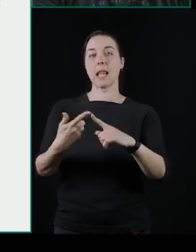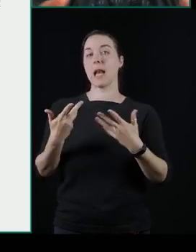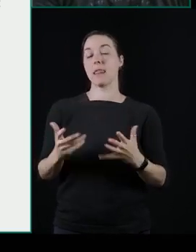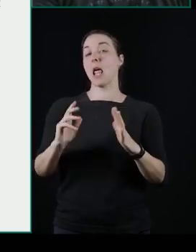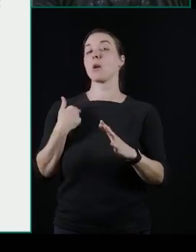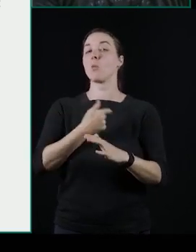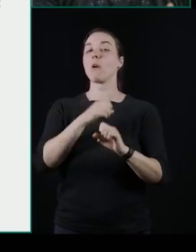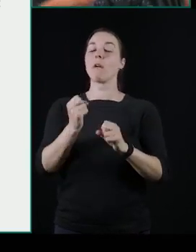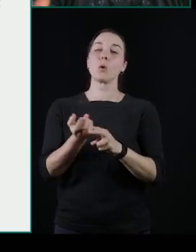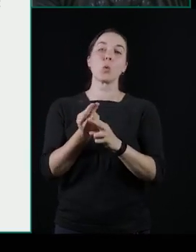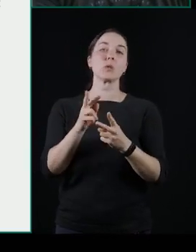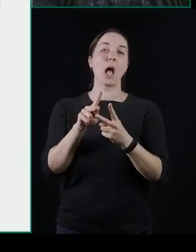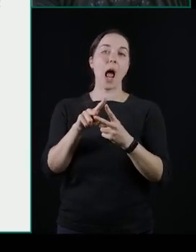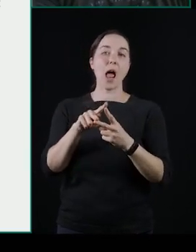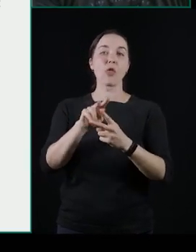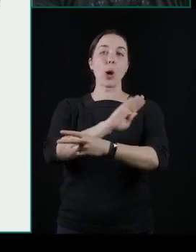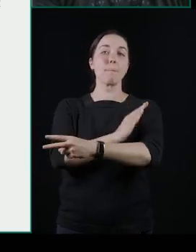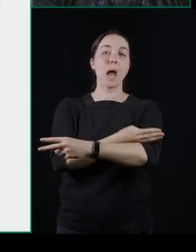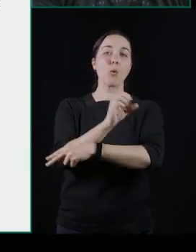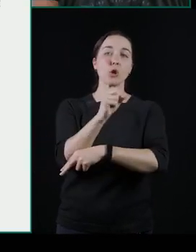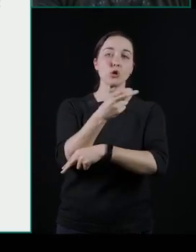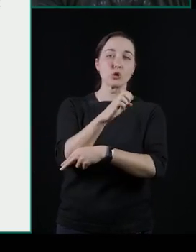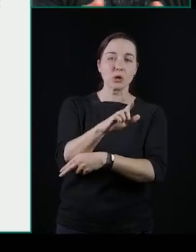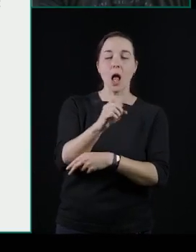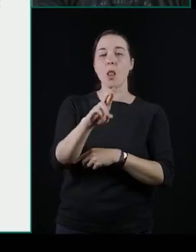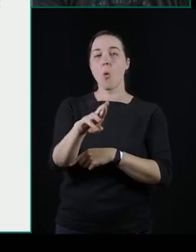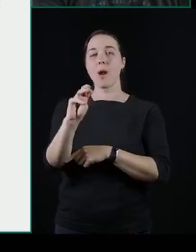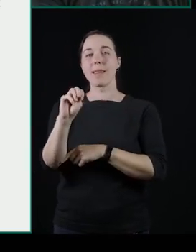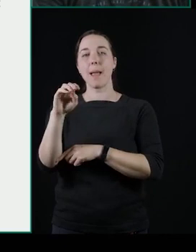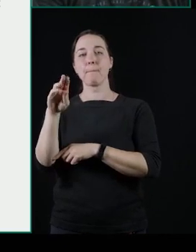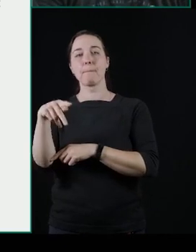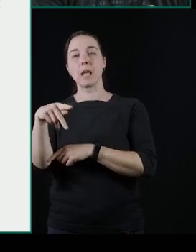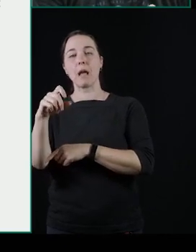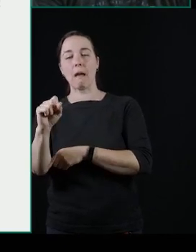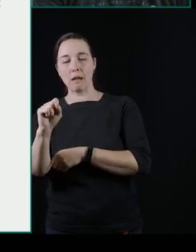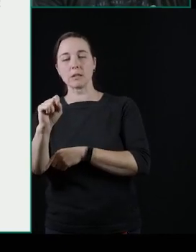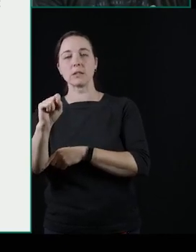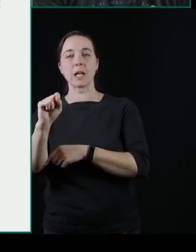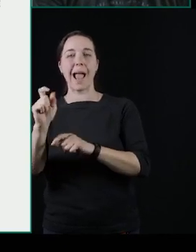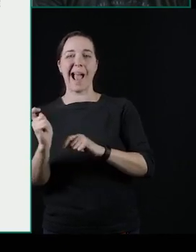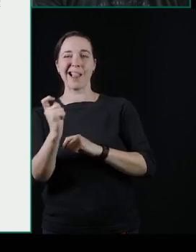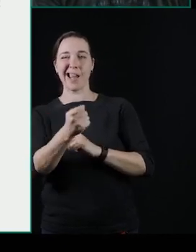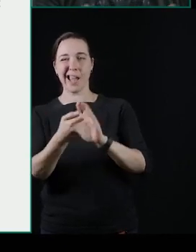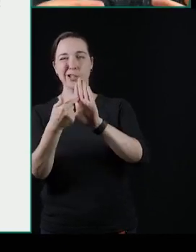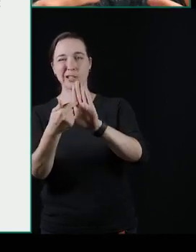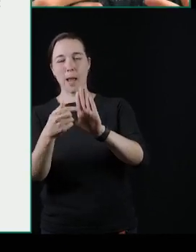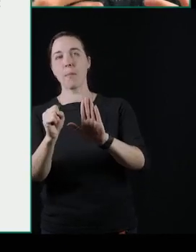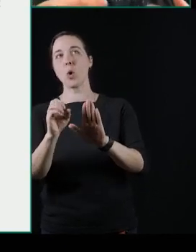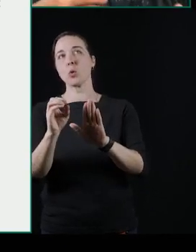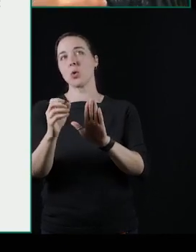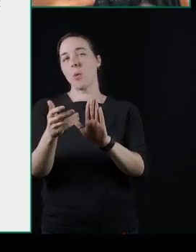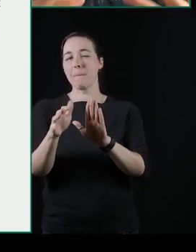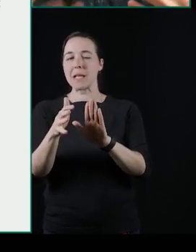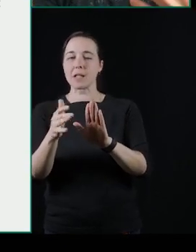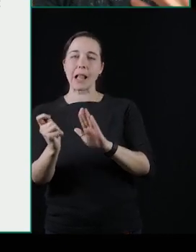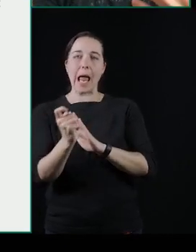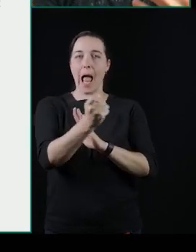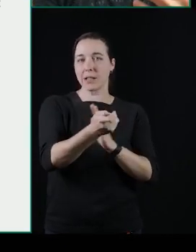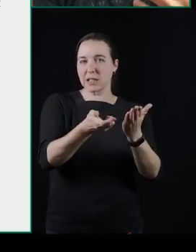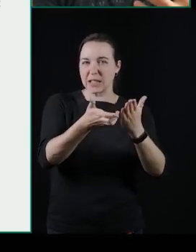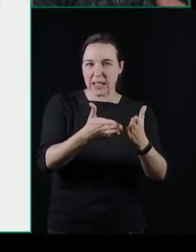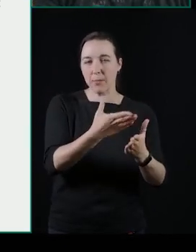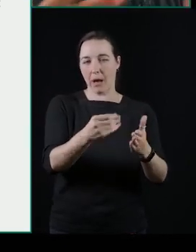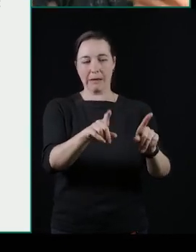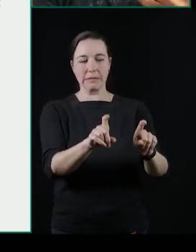end, we can use either a PowerShell or an MBS allocator sample to basically